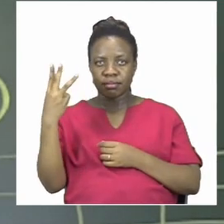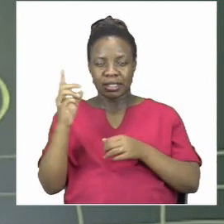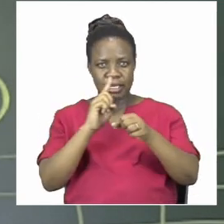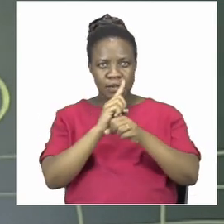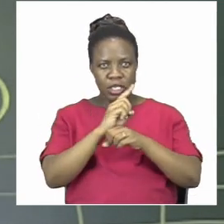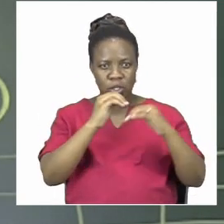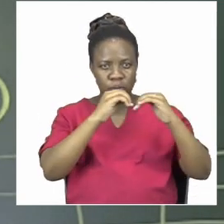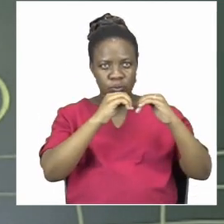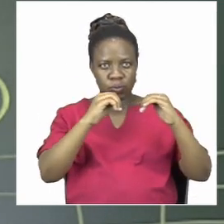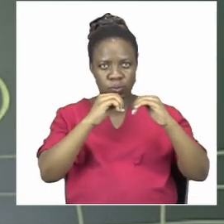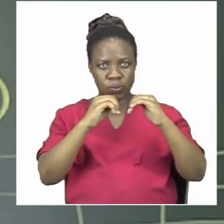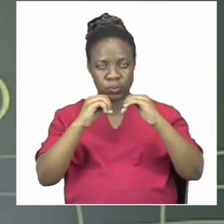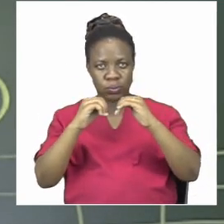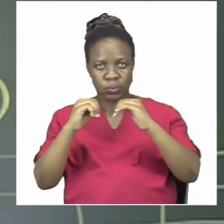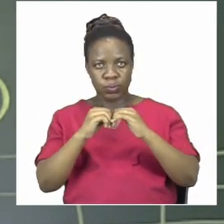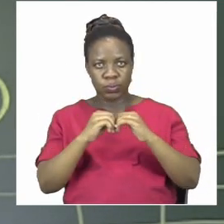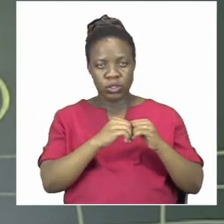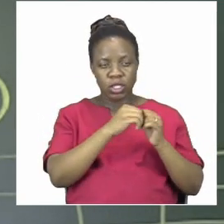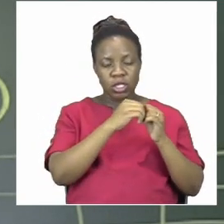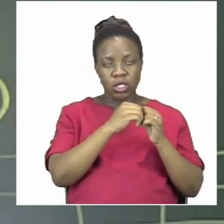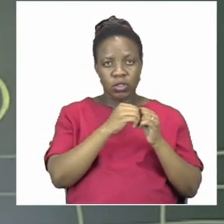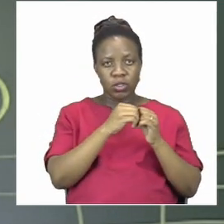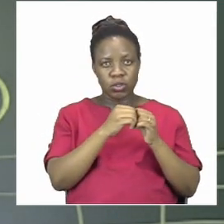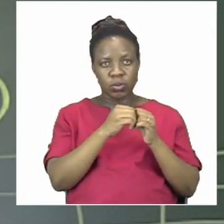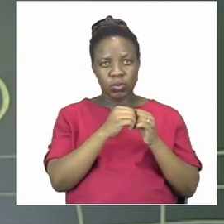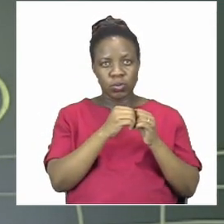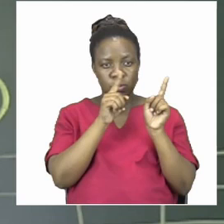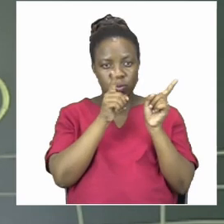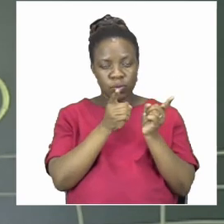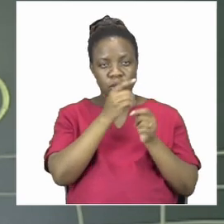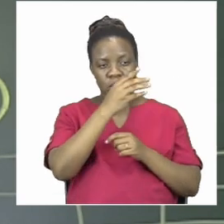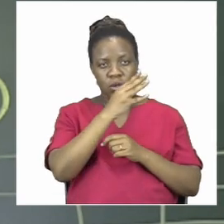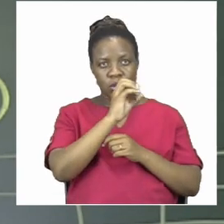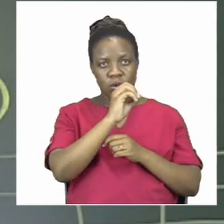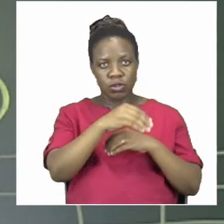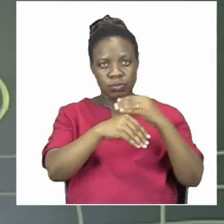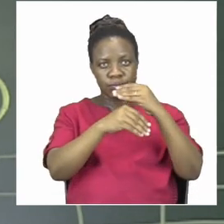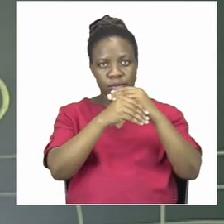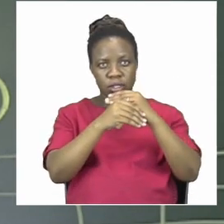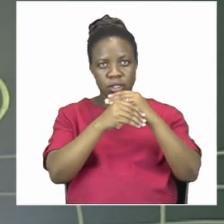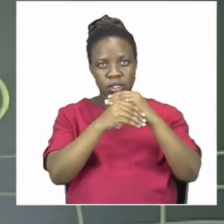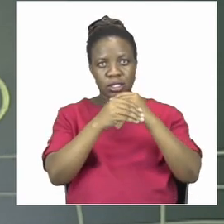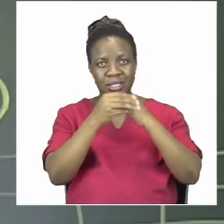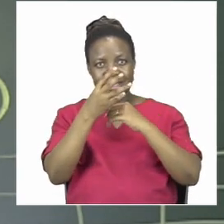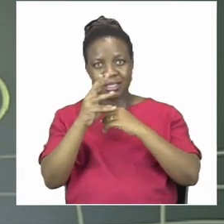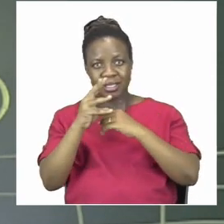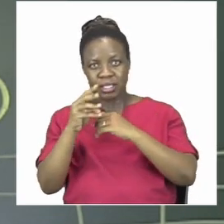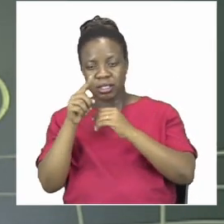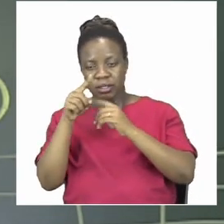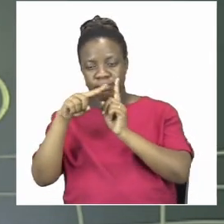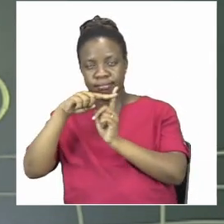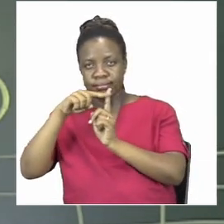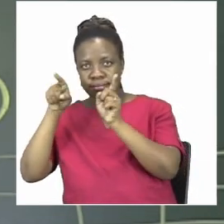say 40 plus 6. And then 40 plus